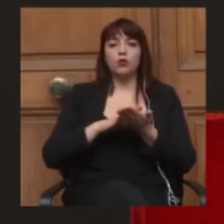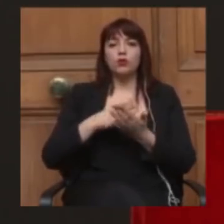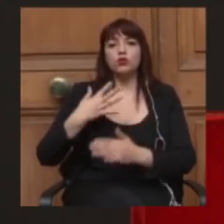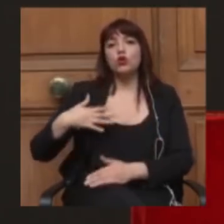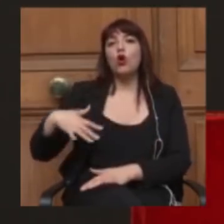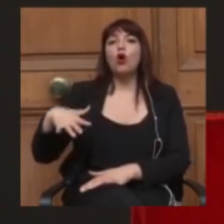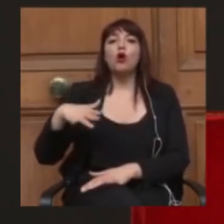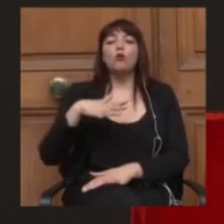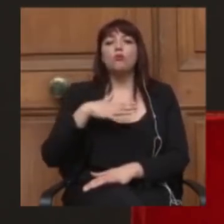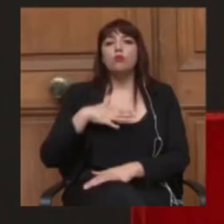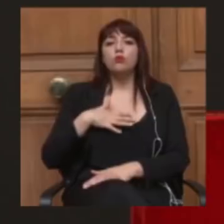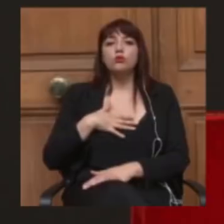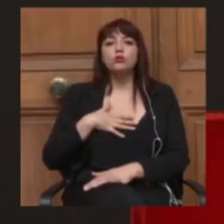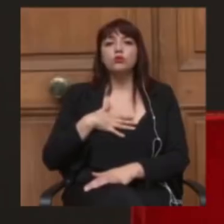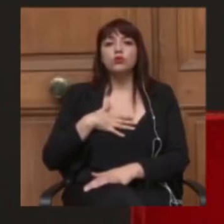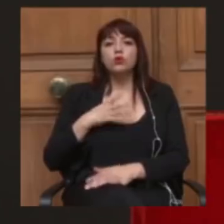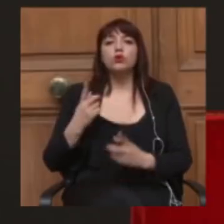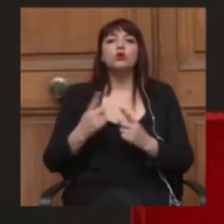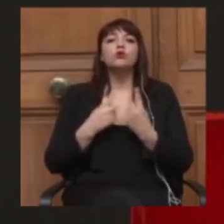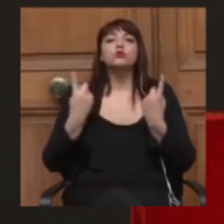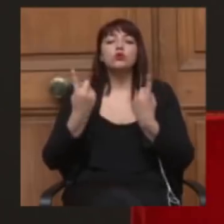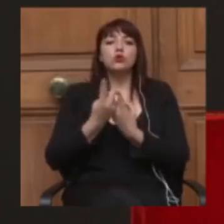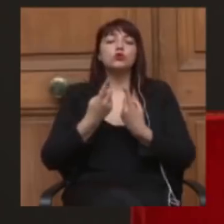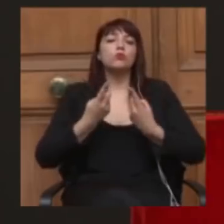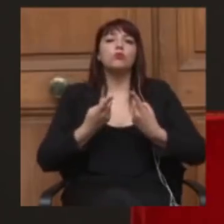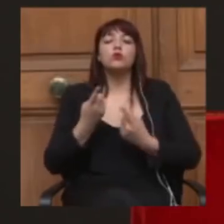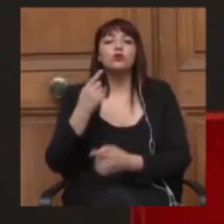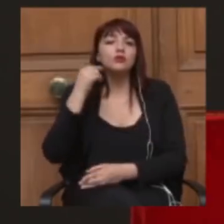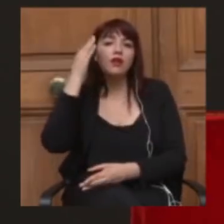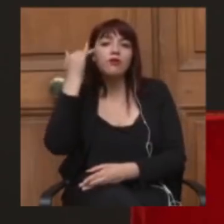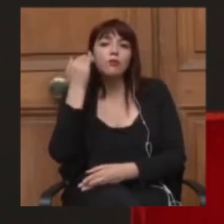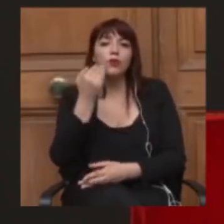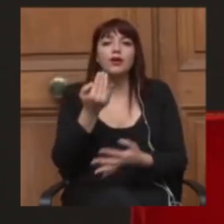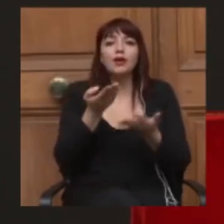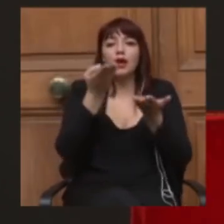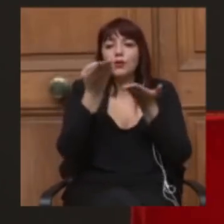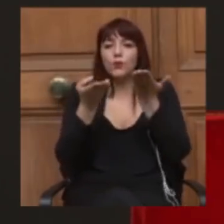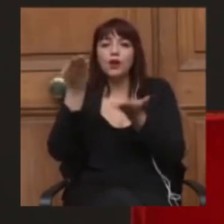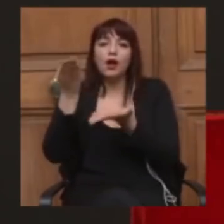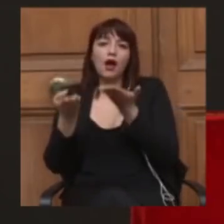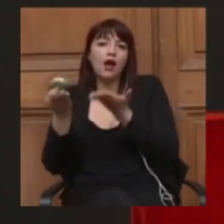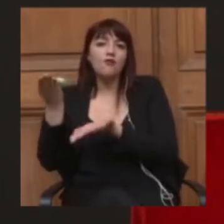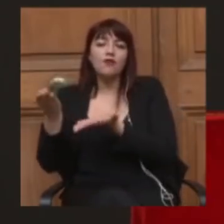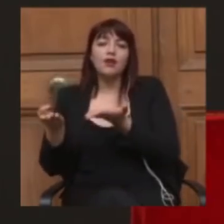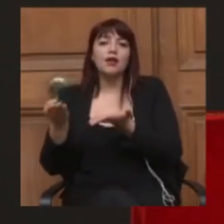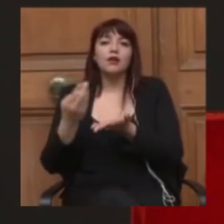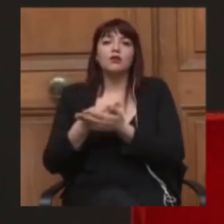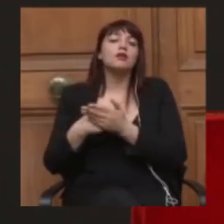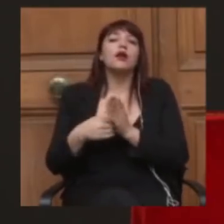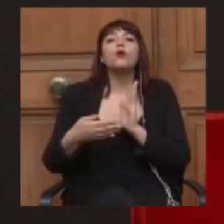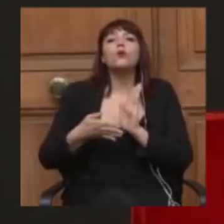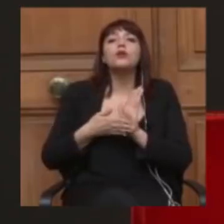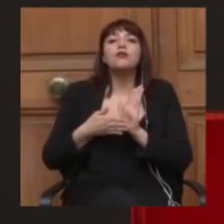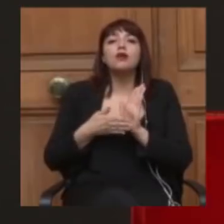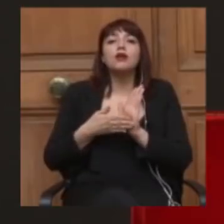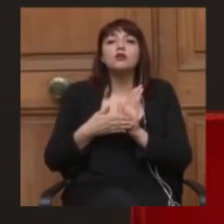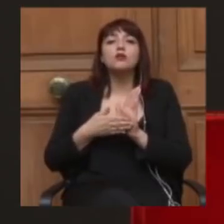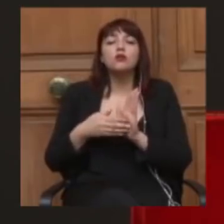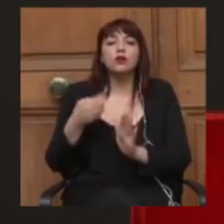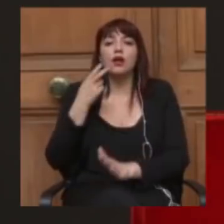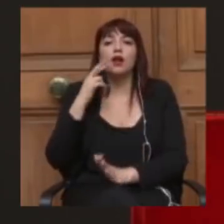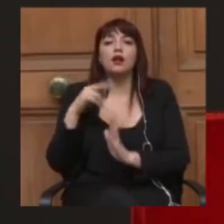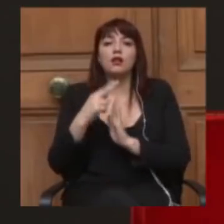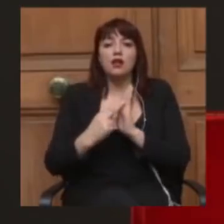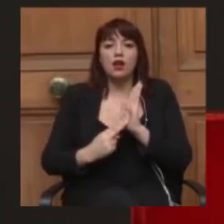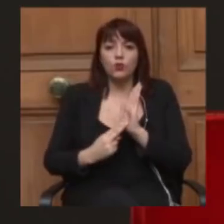immeasurable in our accounts of the humanities, in our justification for why literature, philosophy, and the